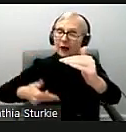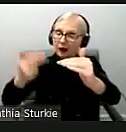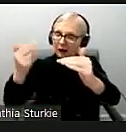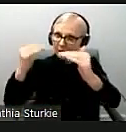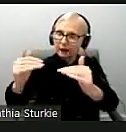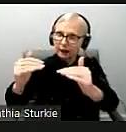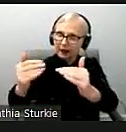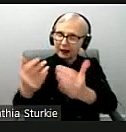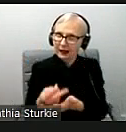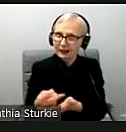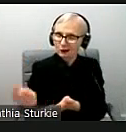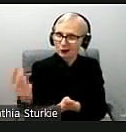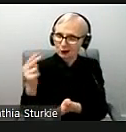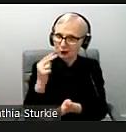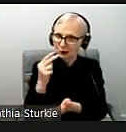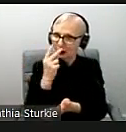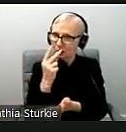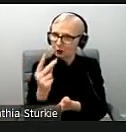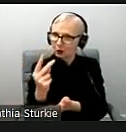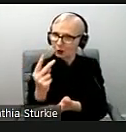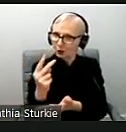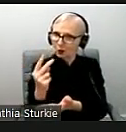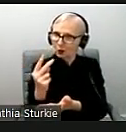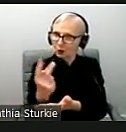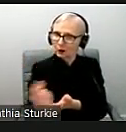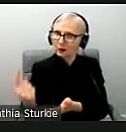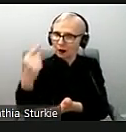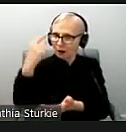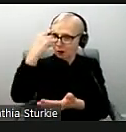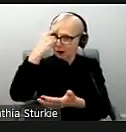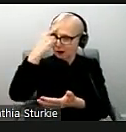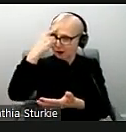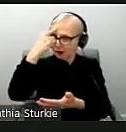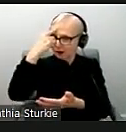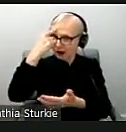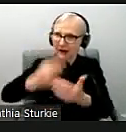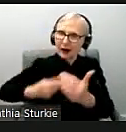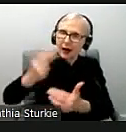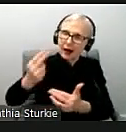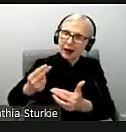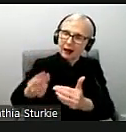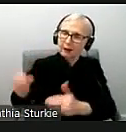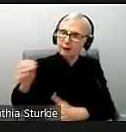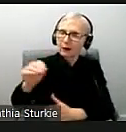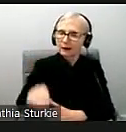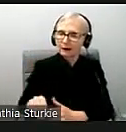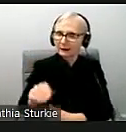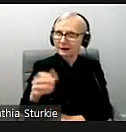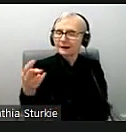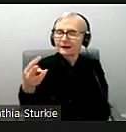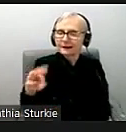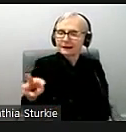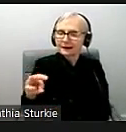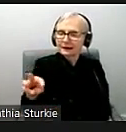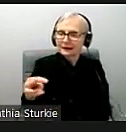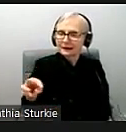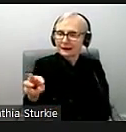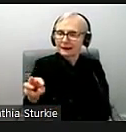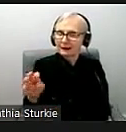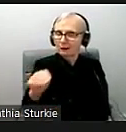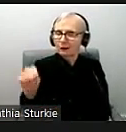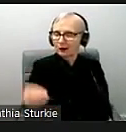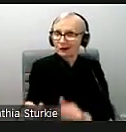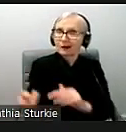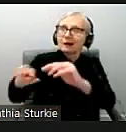weeks in particular, you can see that 2 weeks ago we saw a 5% week over week increase, and last week we saw a 16% week over week increase.